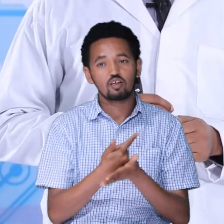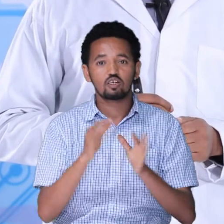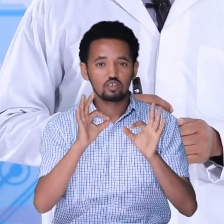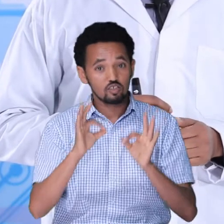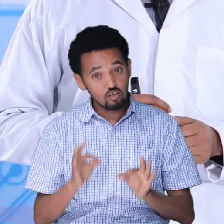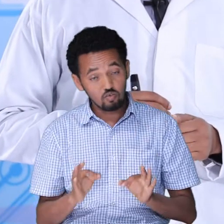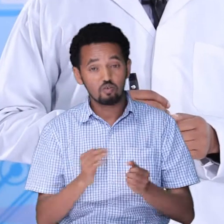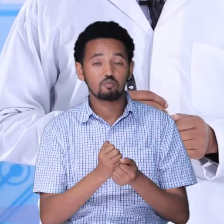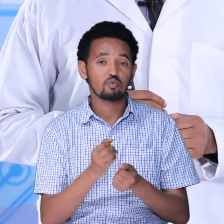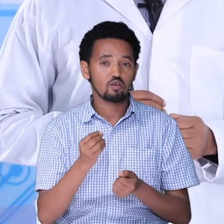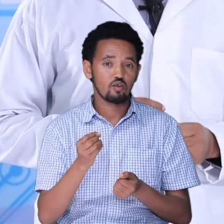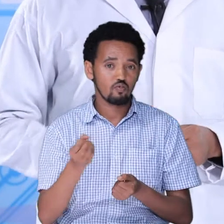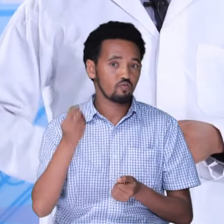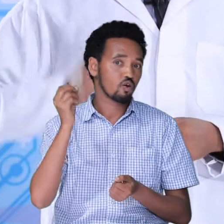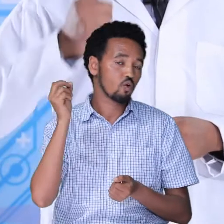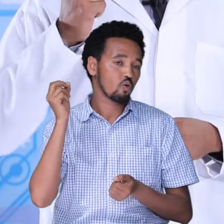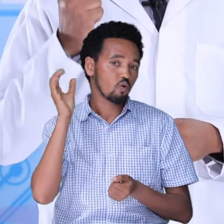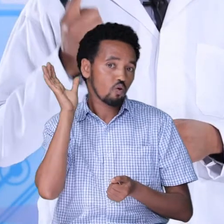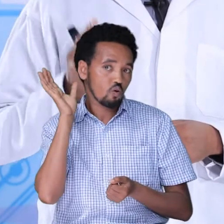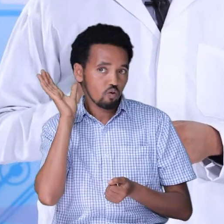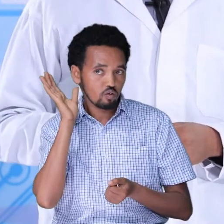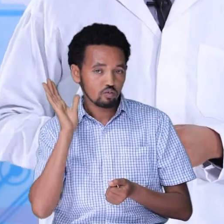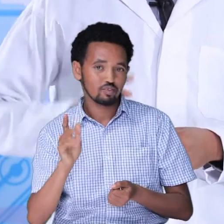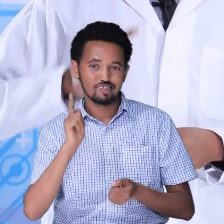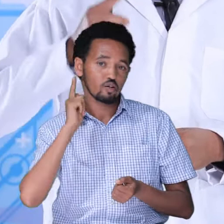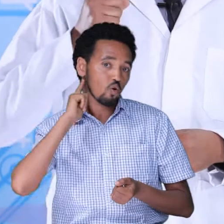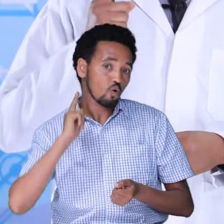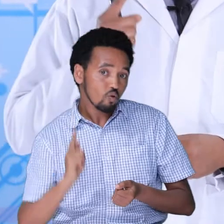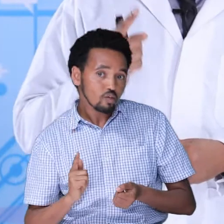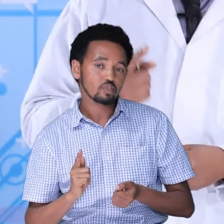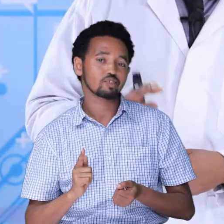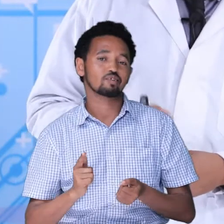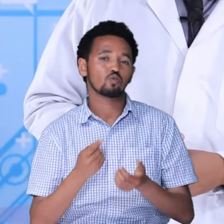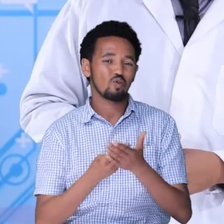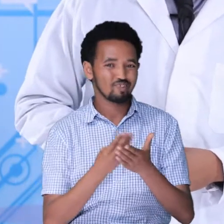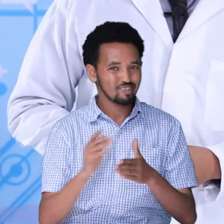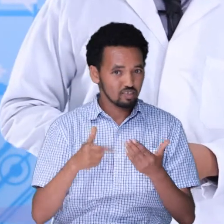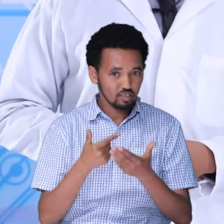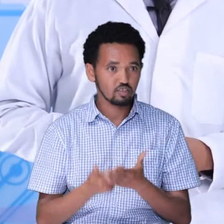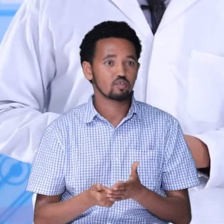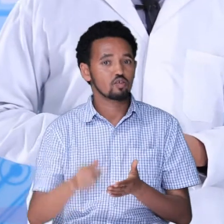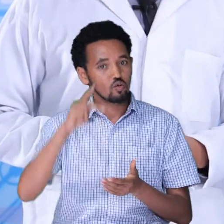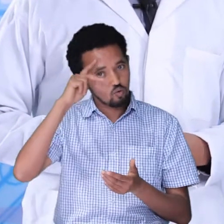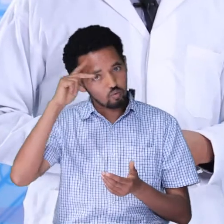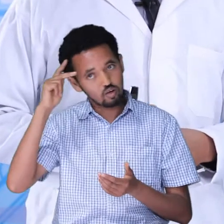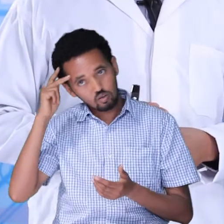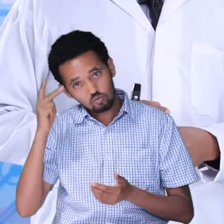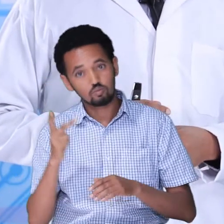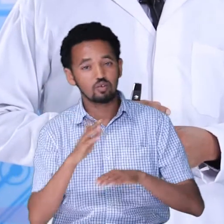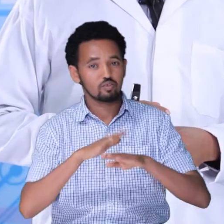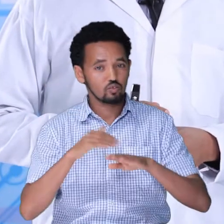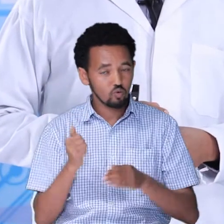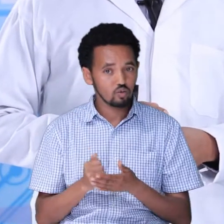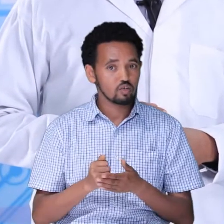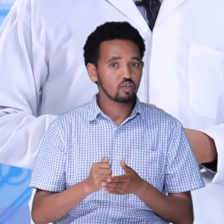of Ghana, Gold Coast. The first president of independent Ghana was Kwame Nkrumah.